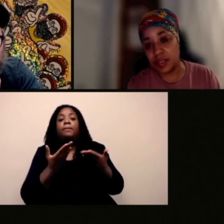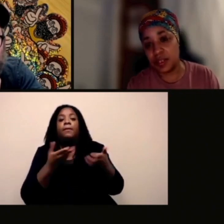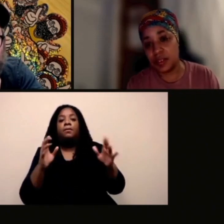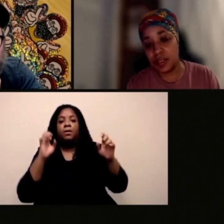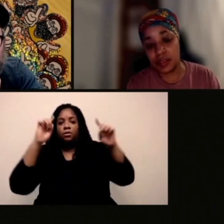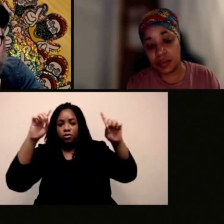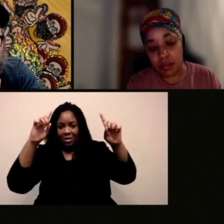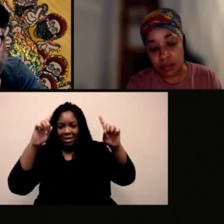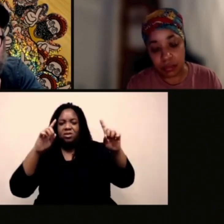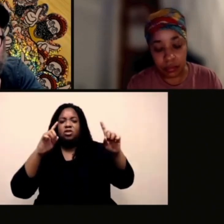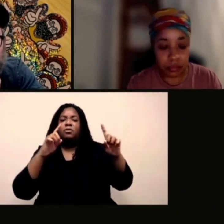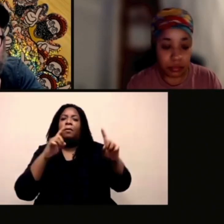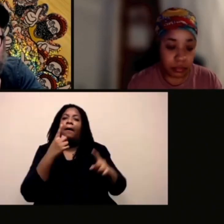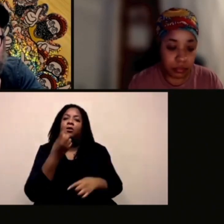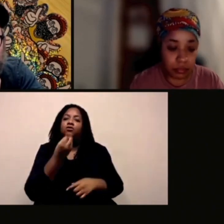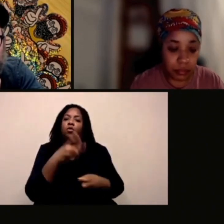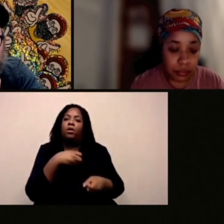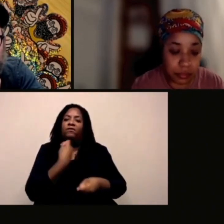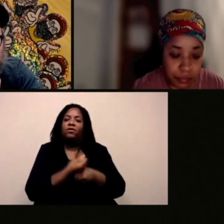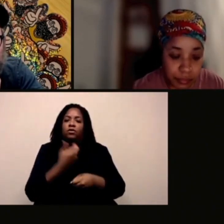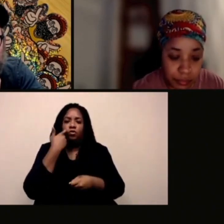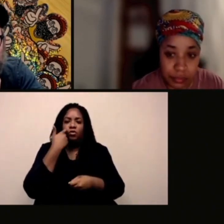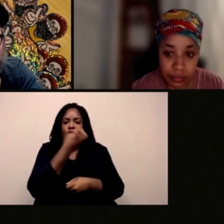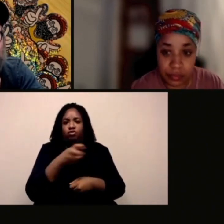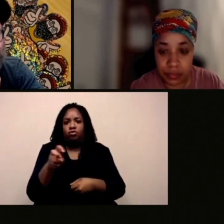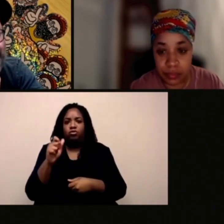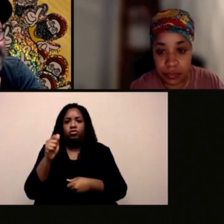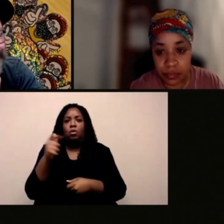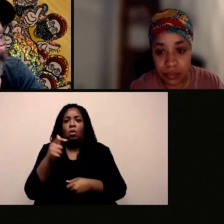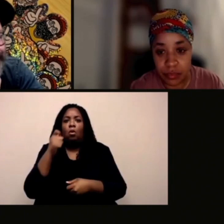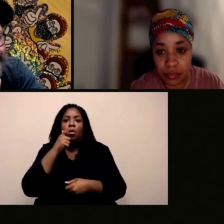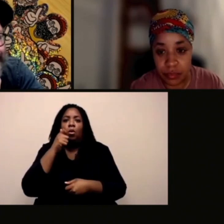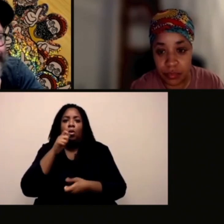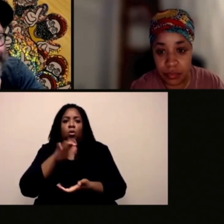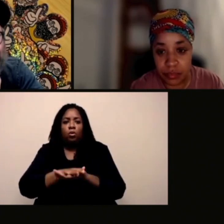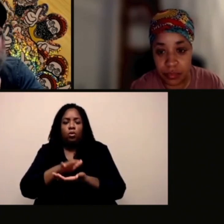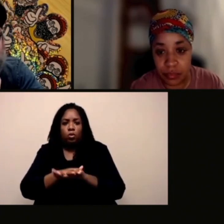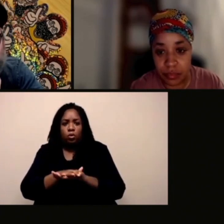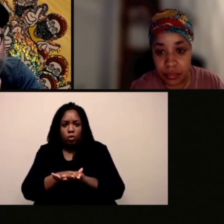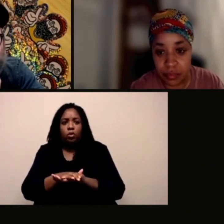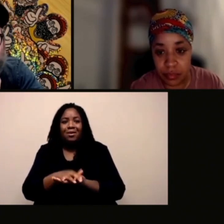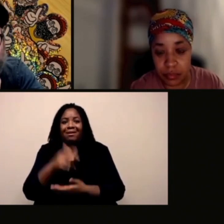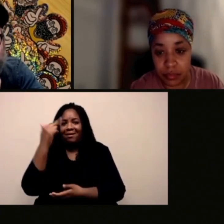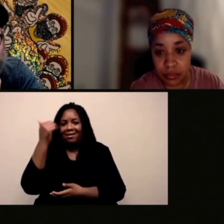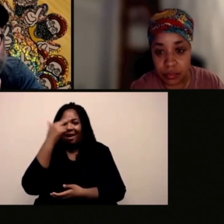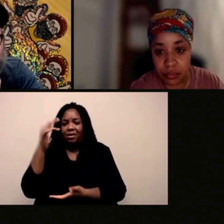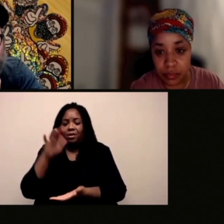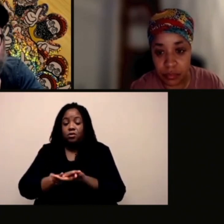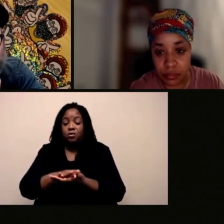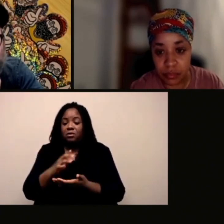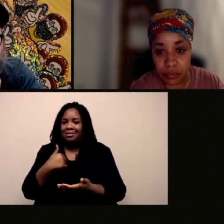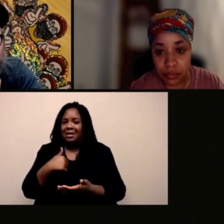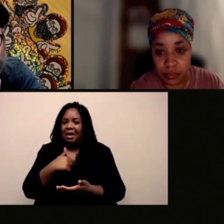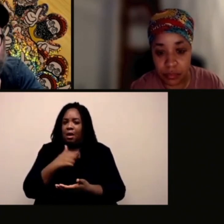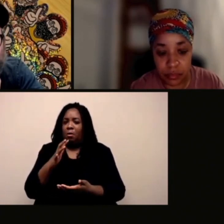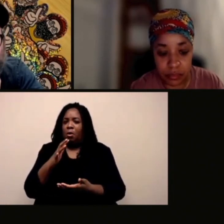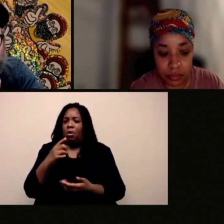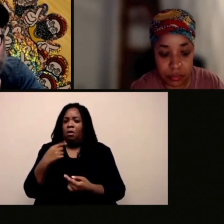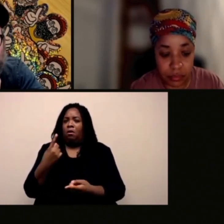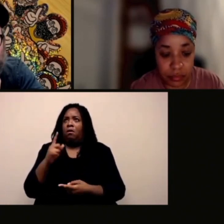years, and I recently transitioned to an all-girls school, Catholic school, and I'm the first Black male educator ever